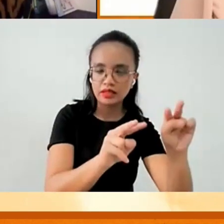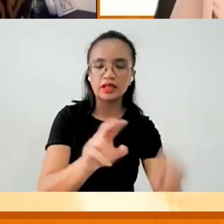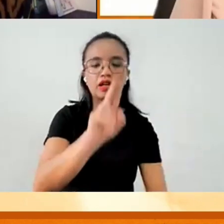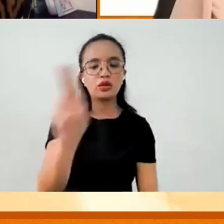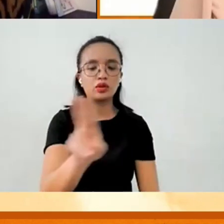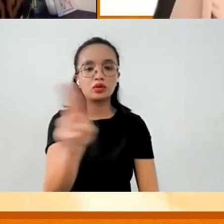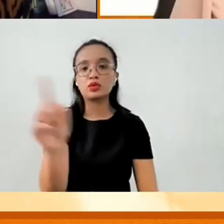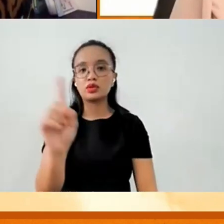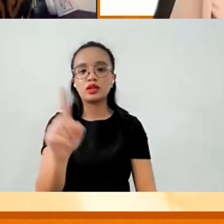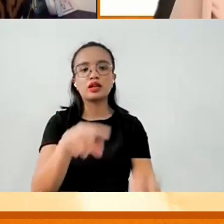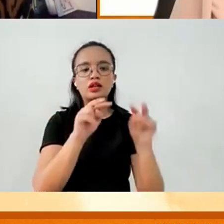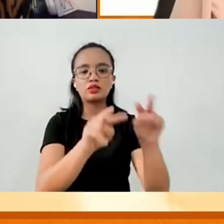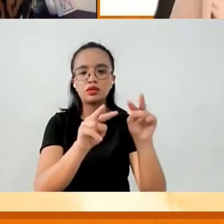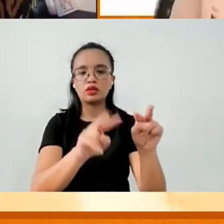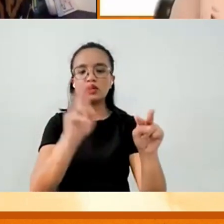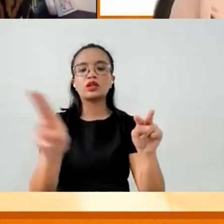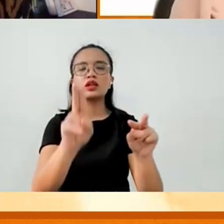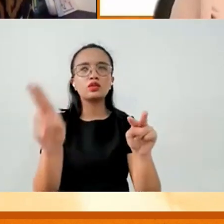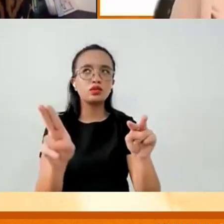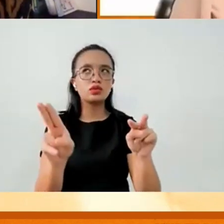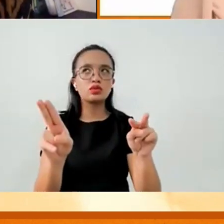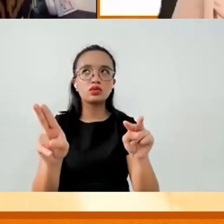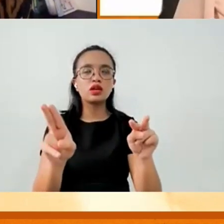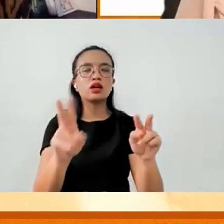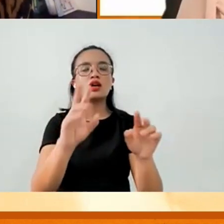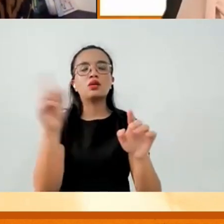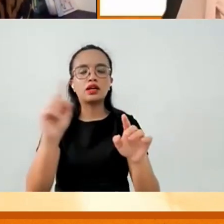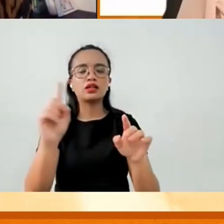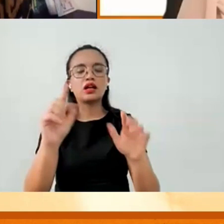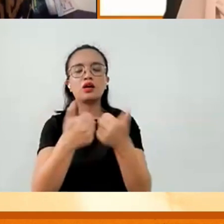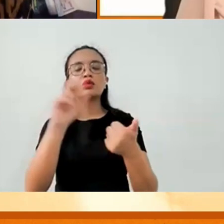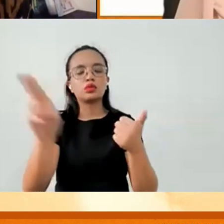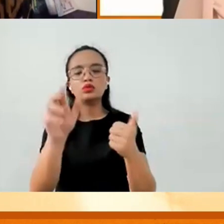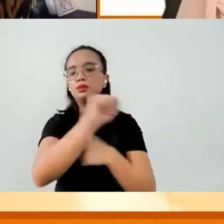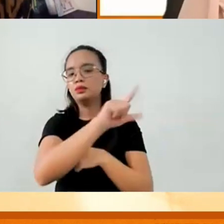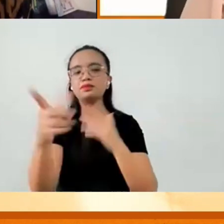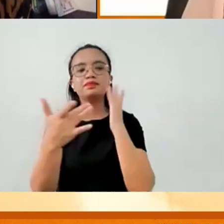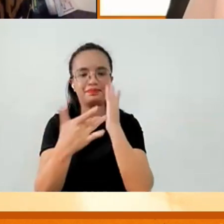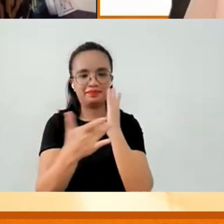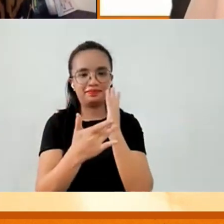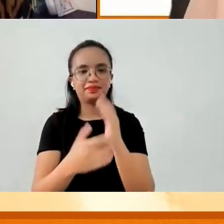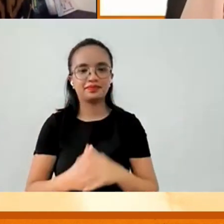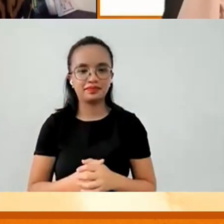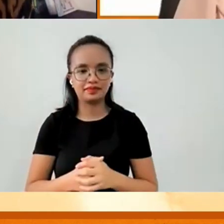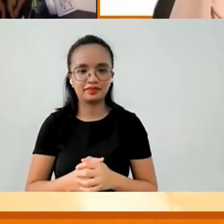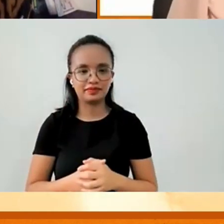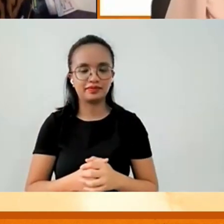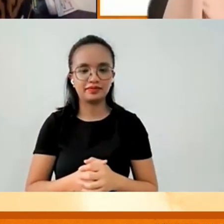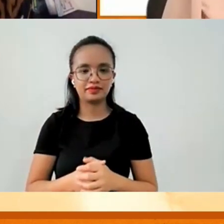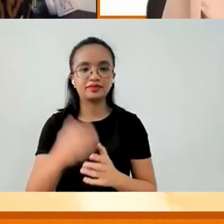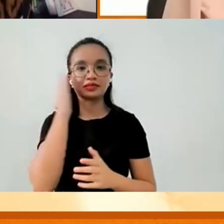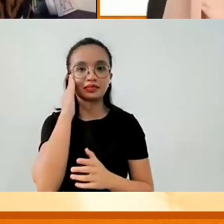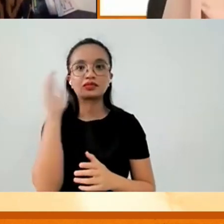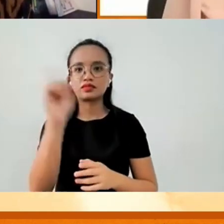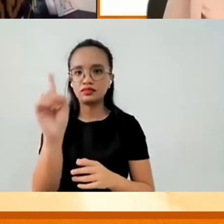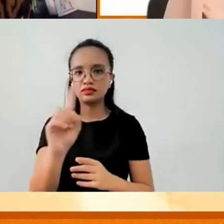of supervise and monitoring of the use of all this technology, and know what the